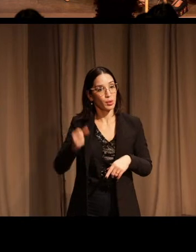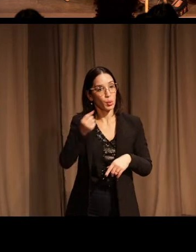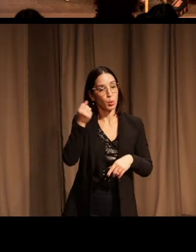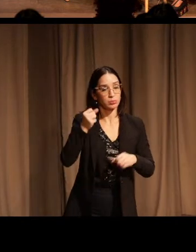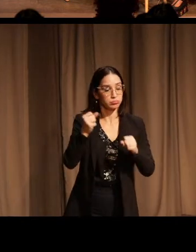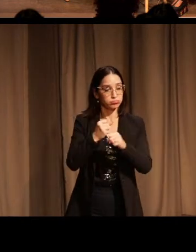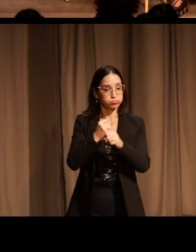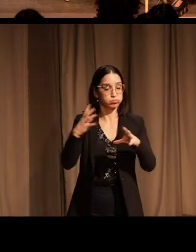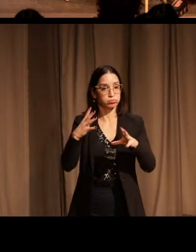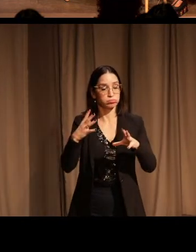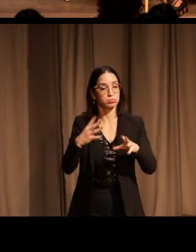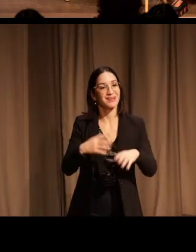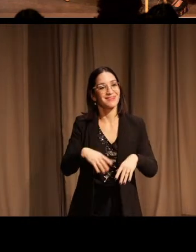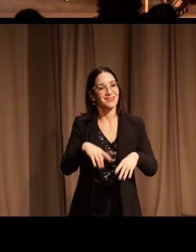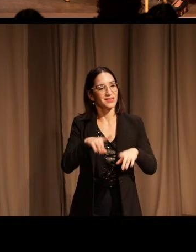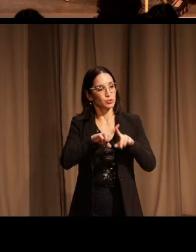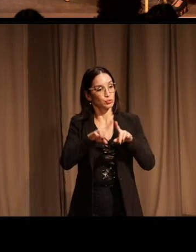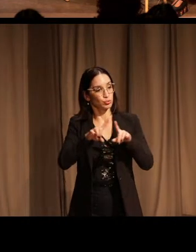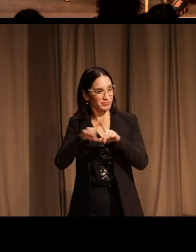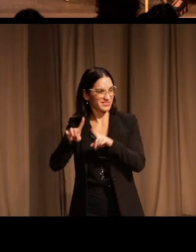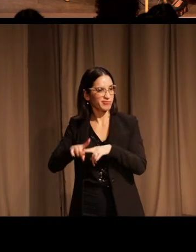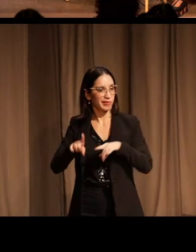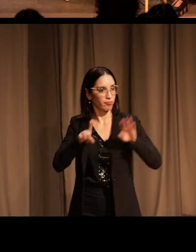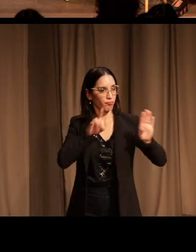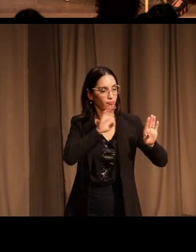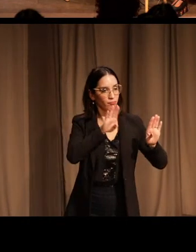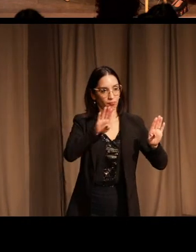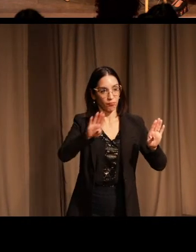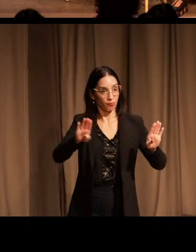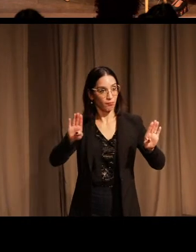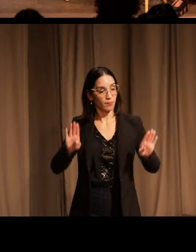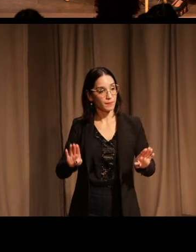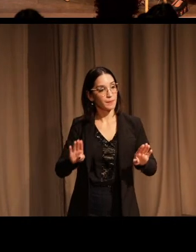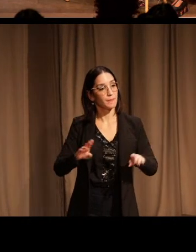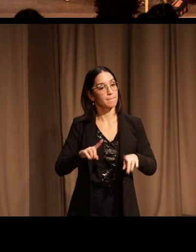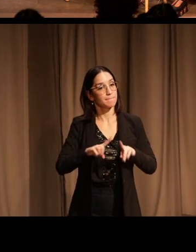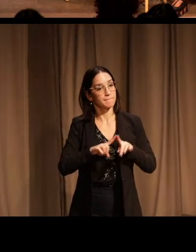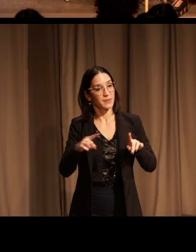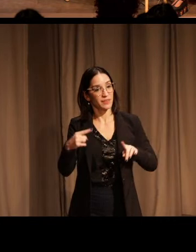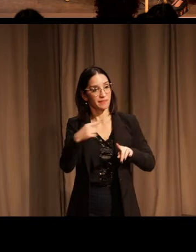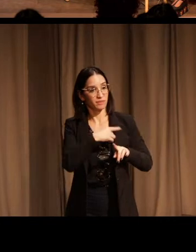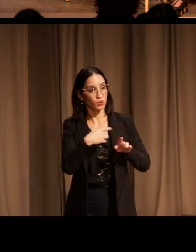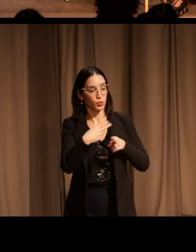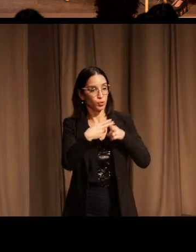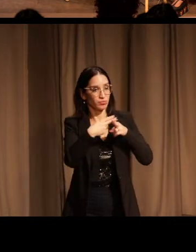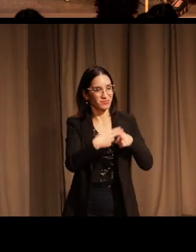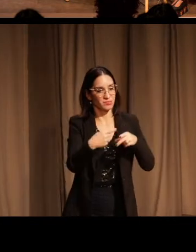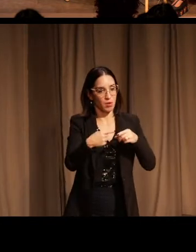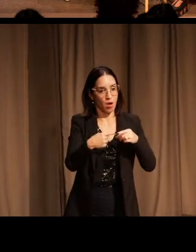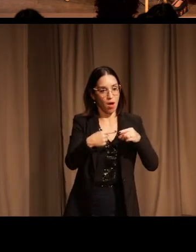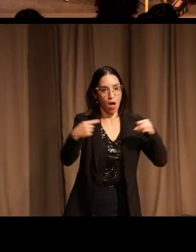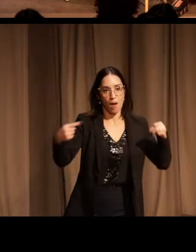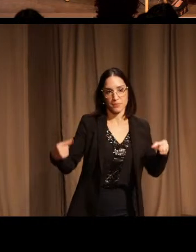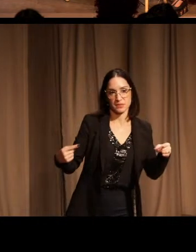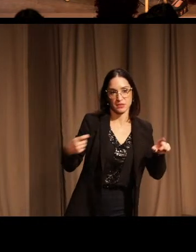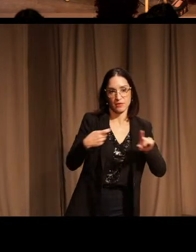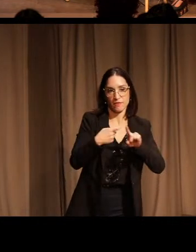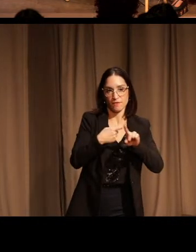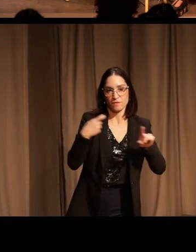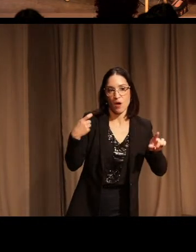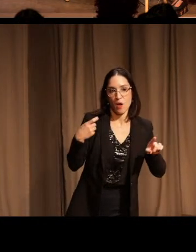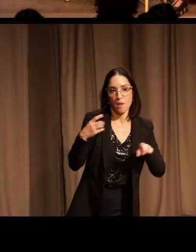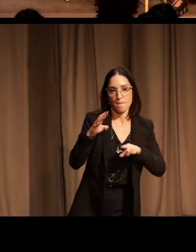operated alongside the popular uprisings, a place that is total opposite of the monarchy where the